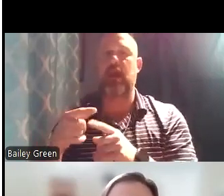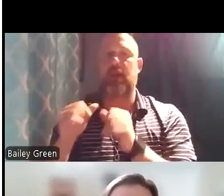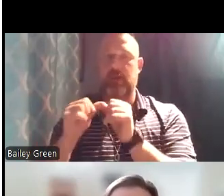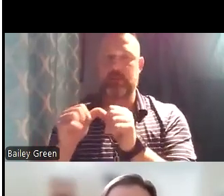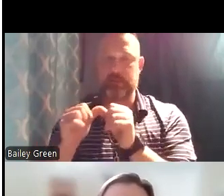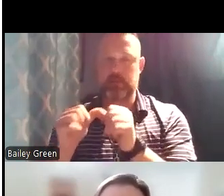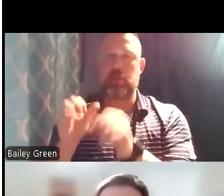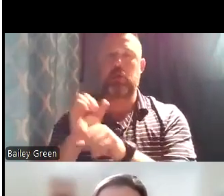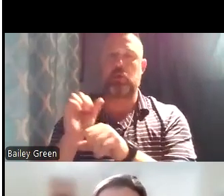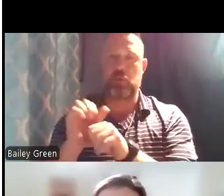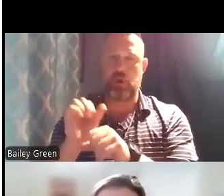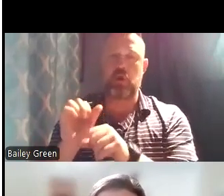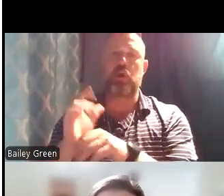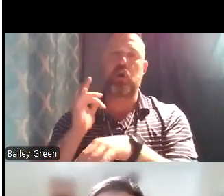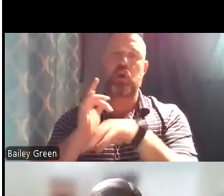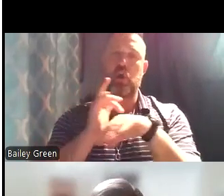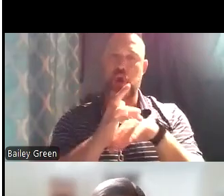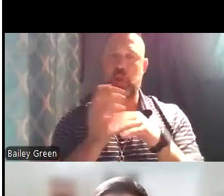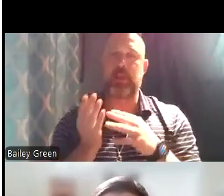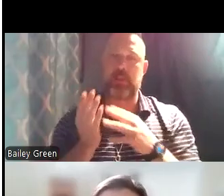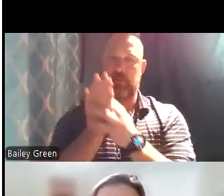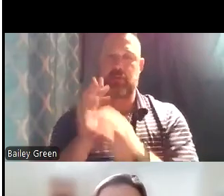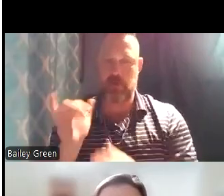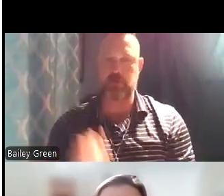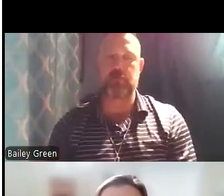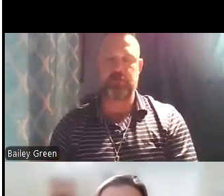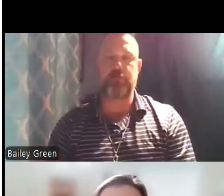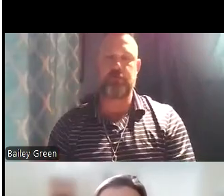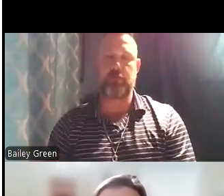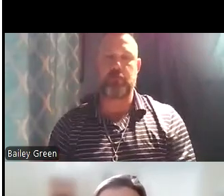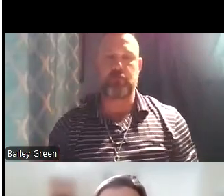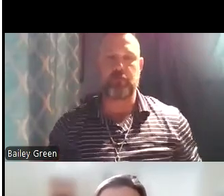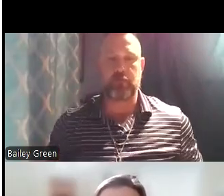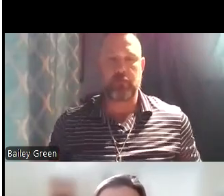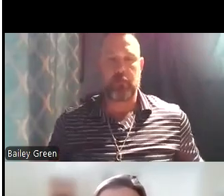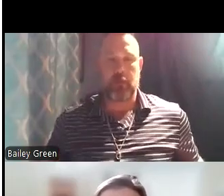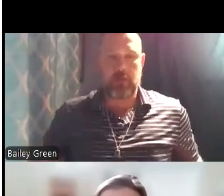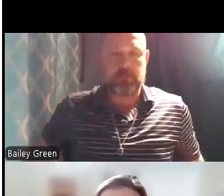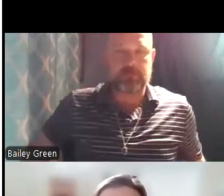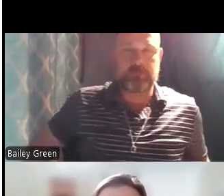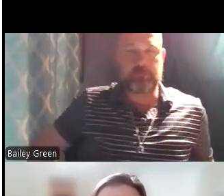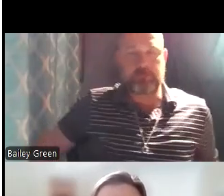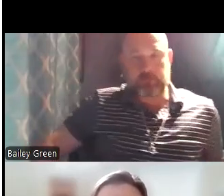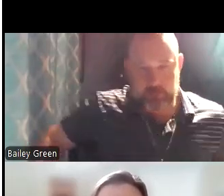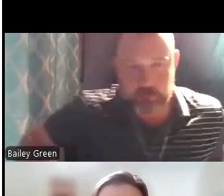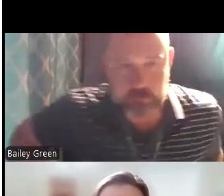work in early intervention as well. So that 4% is estimated to